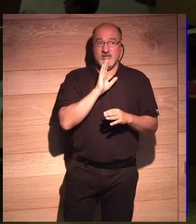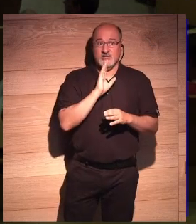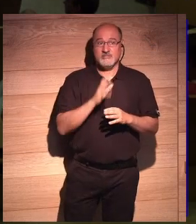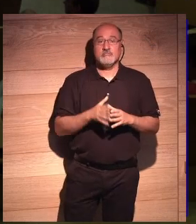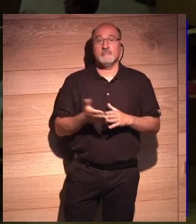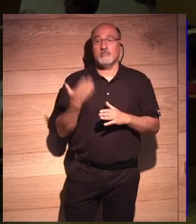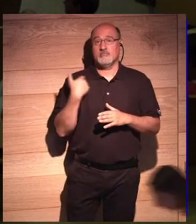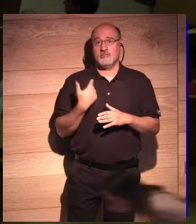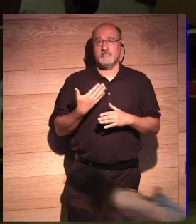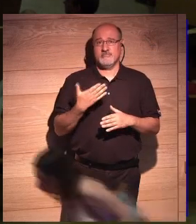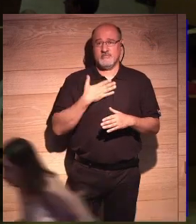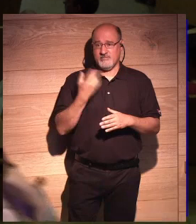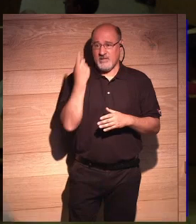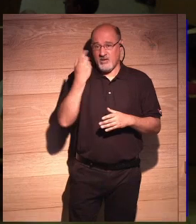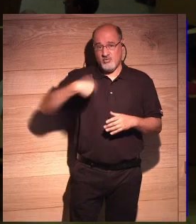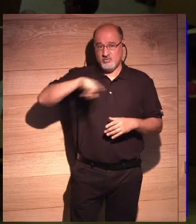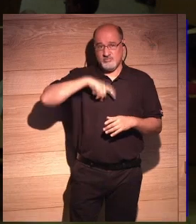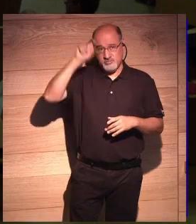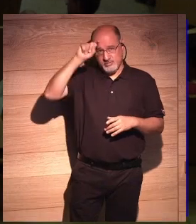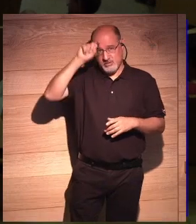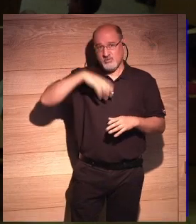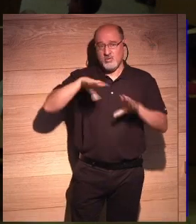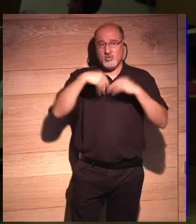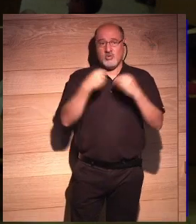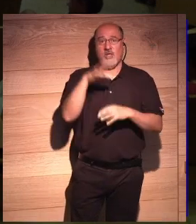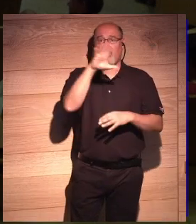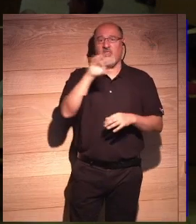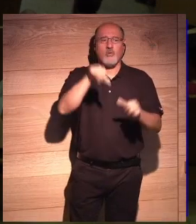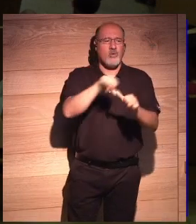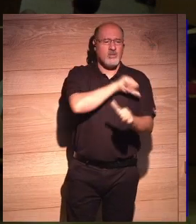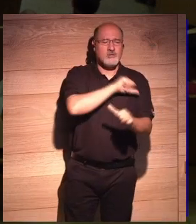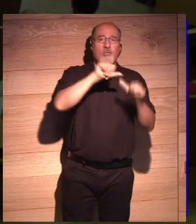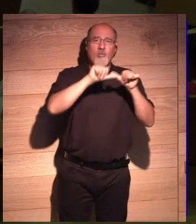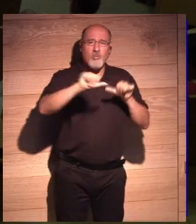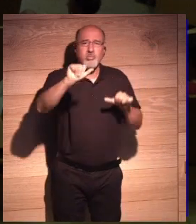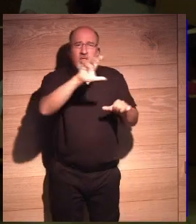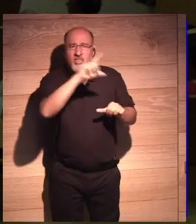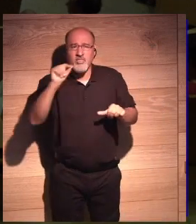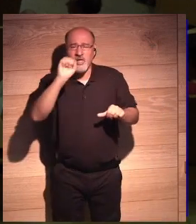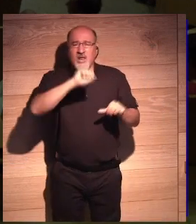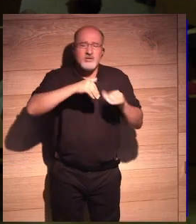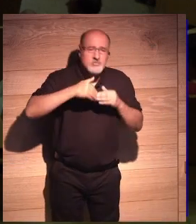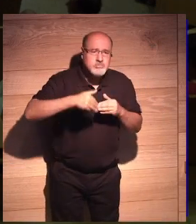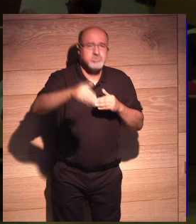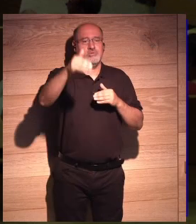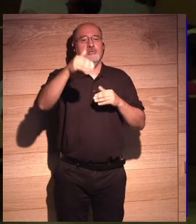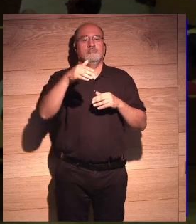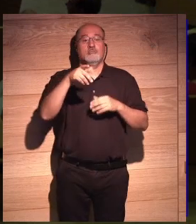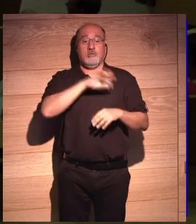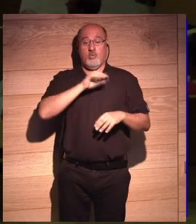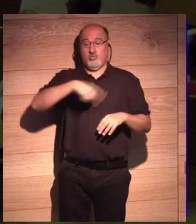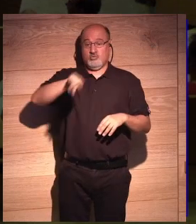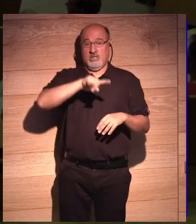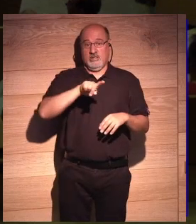ask what I was asking my students. In 50 years, 100 years' time, how do you